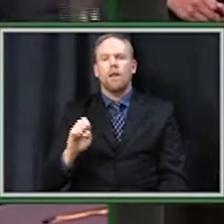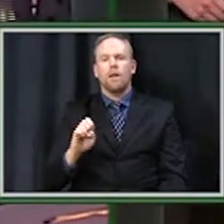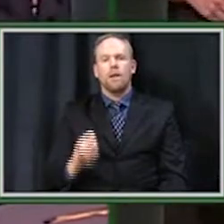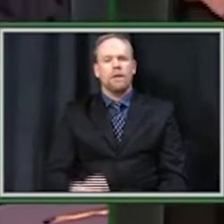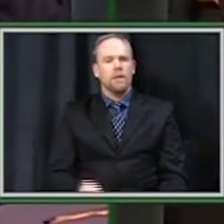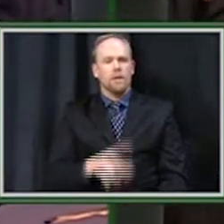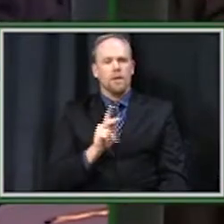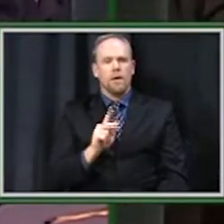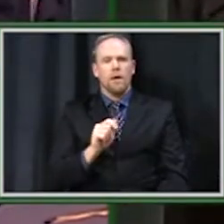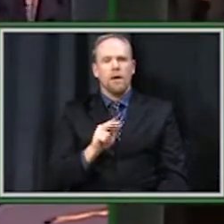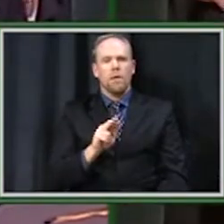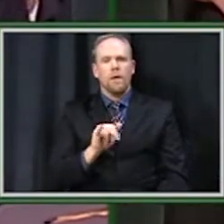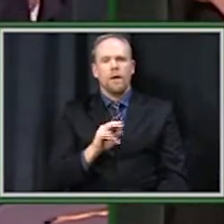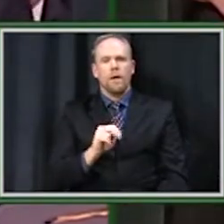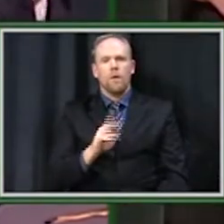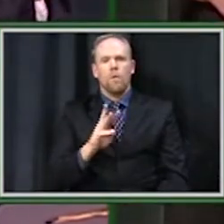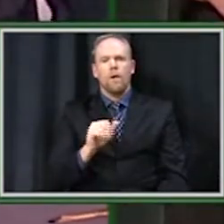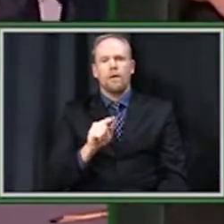Corinne Wattenberger.